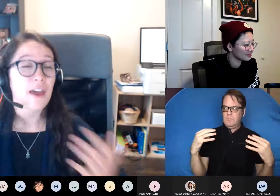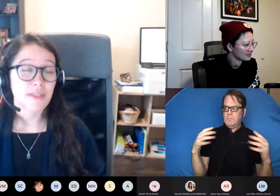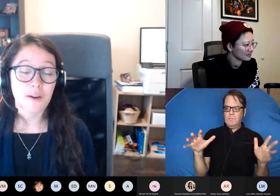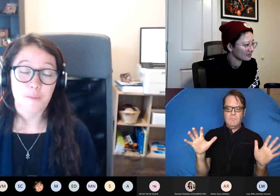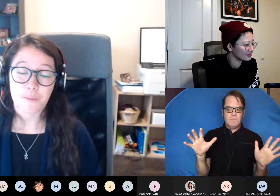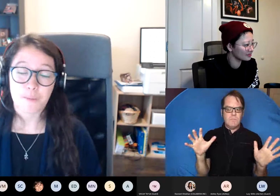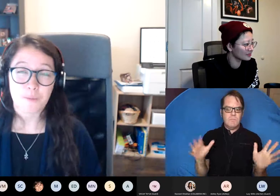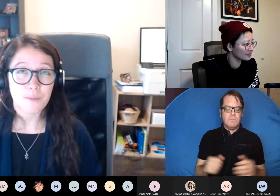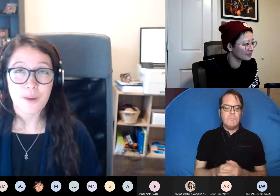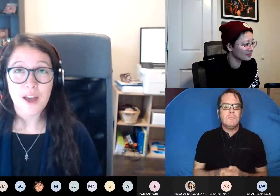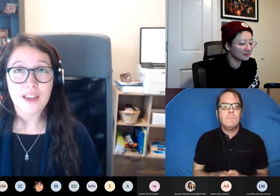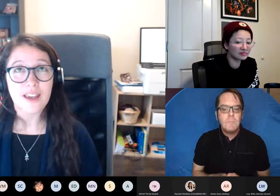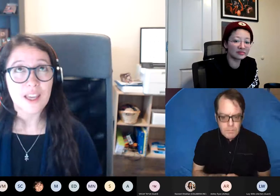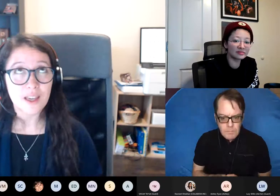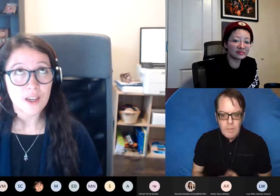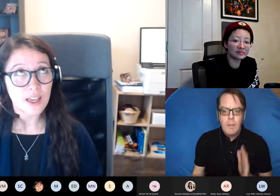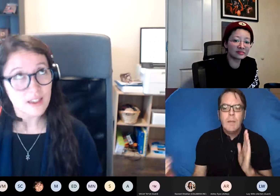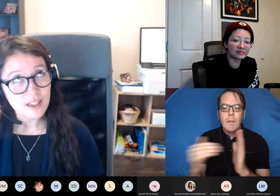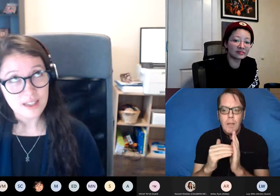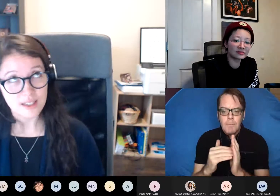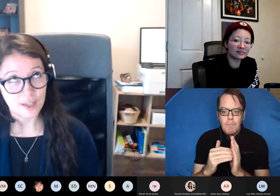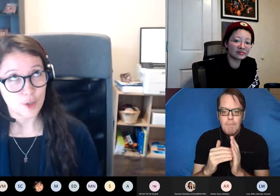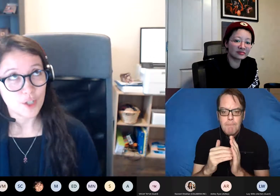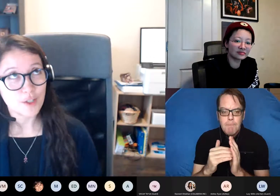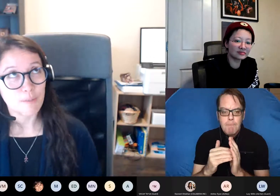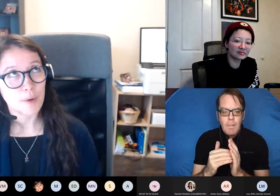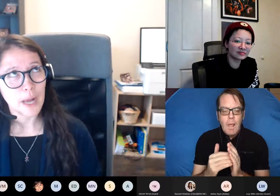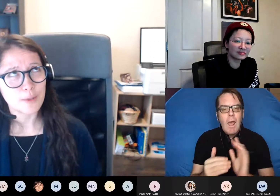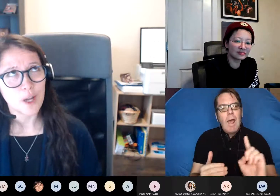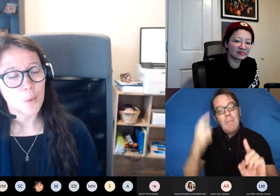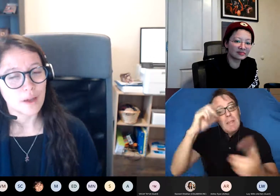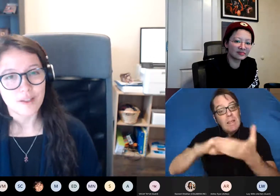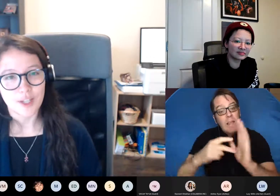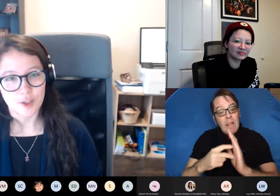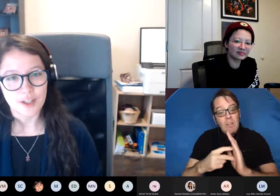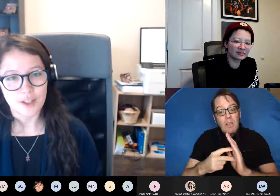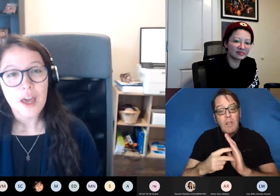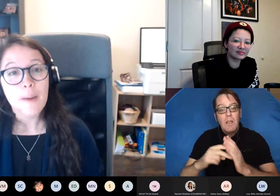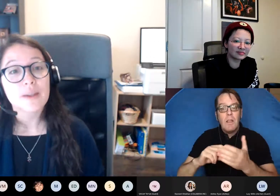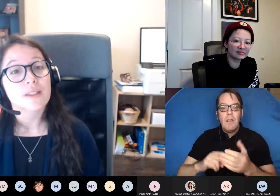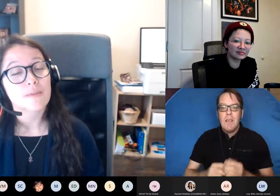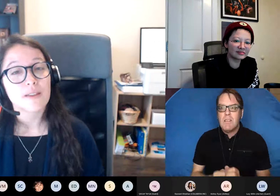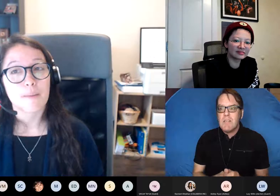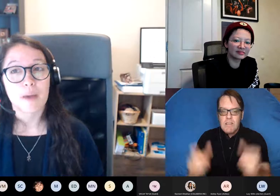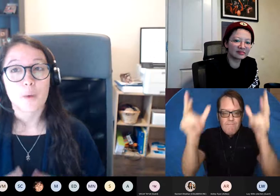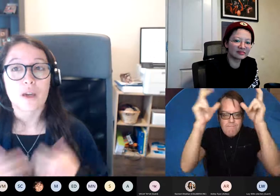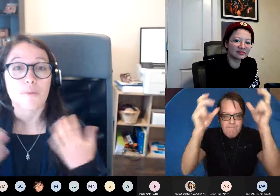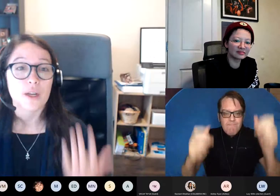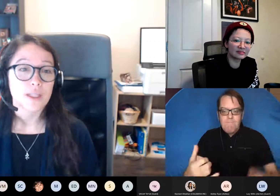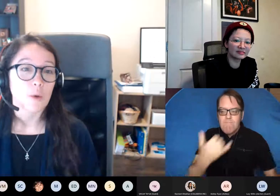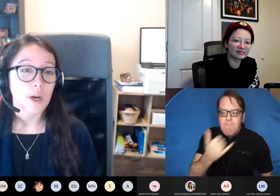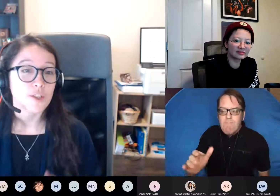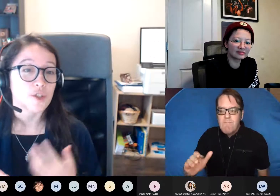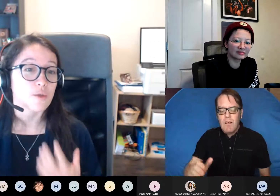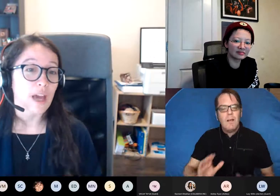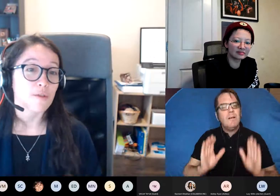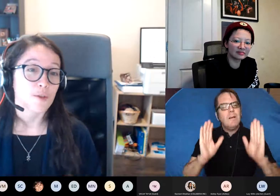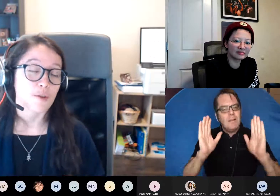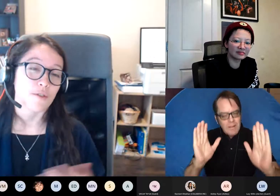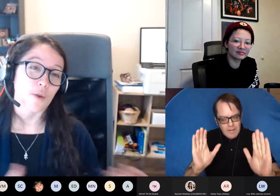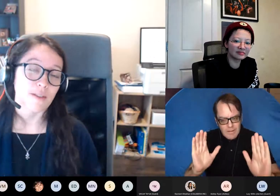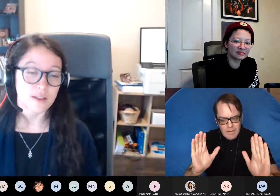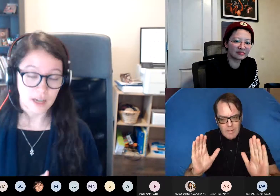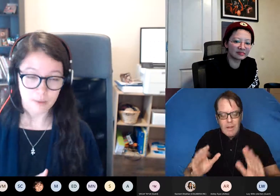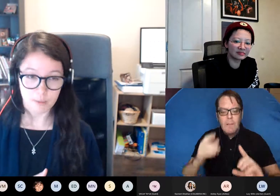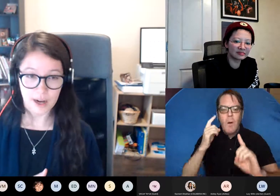again, I think not ill-intentioned, perhaps not well-intentioned, but something that maybe we can bring some awareness to now